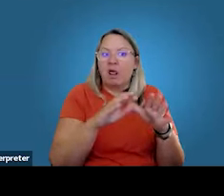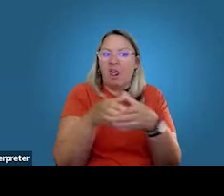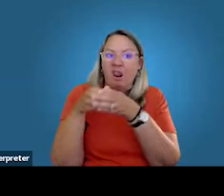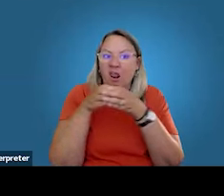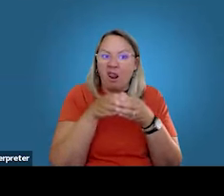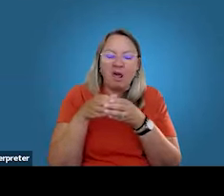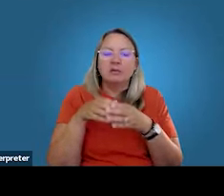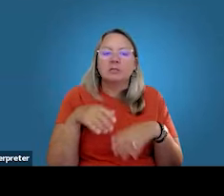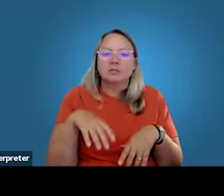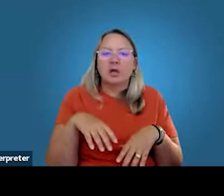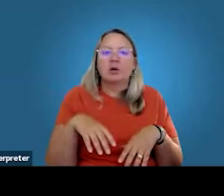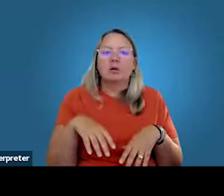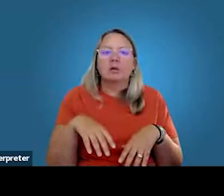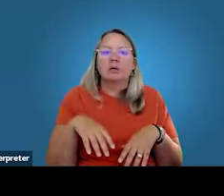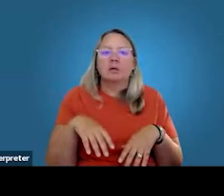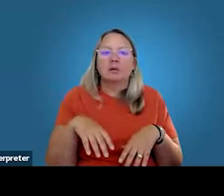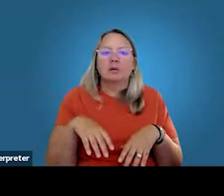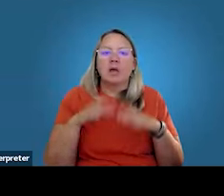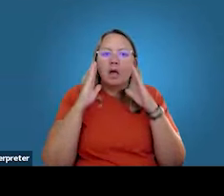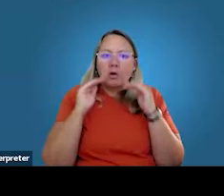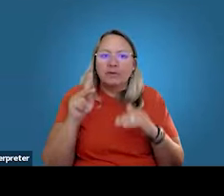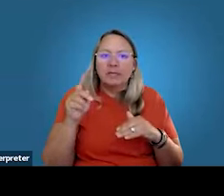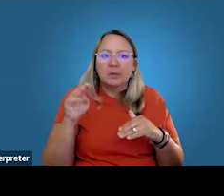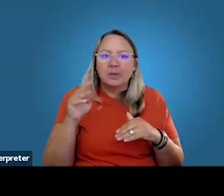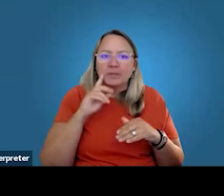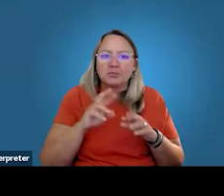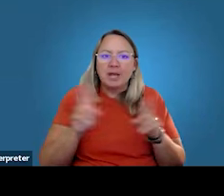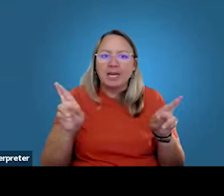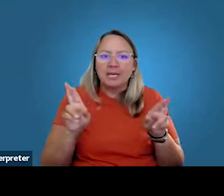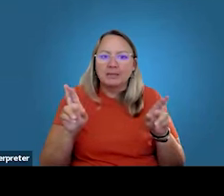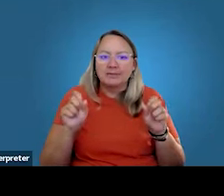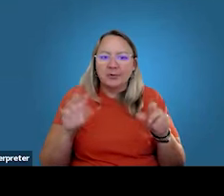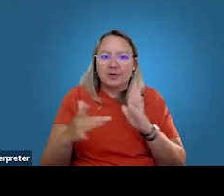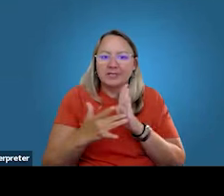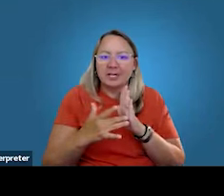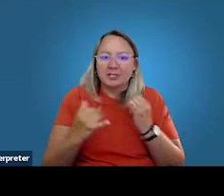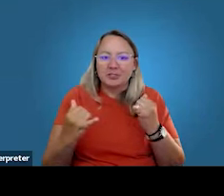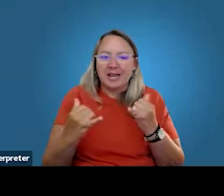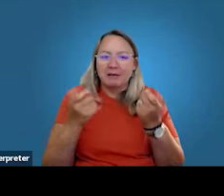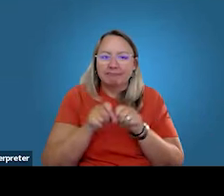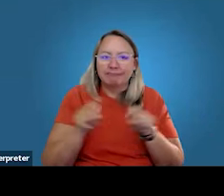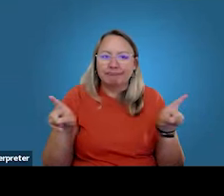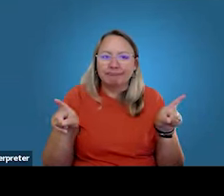in this session. So Kareem hopefully is going to work his magic when it comes to the technology, and we're going to split you all